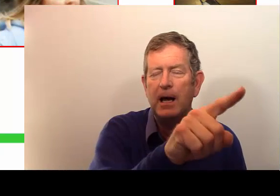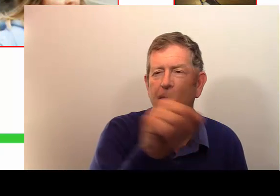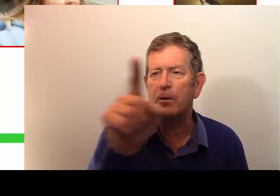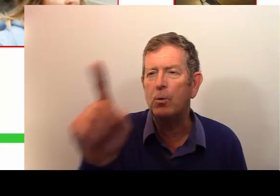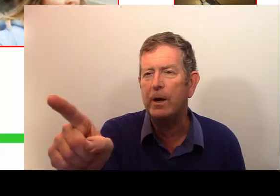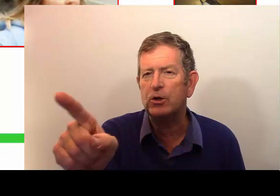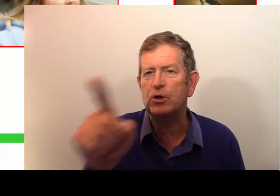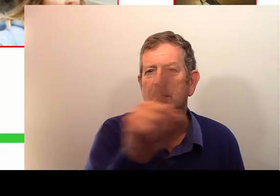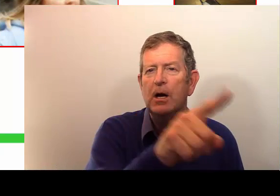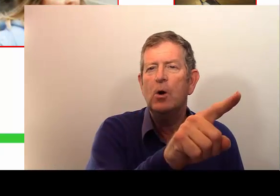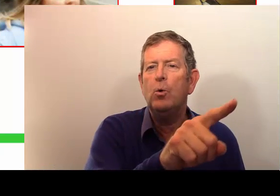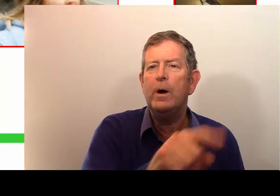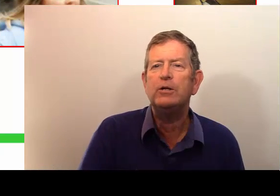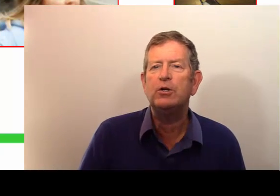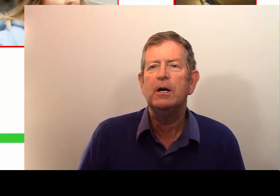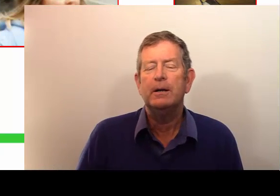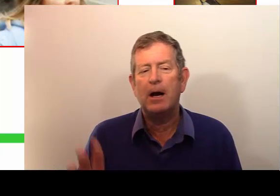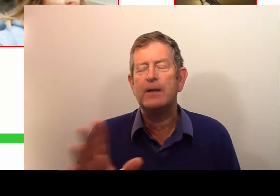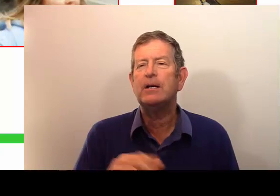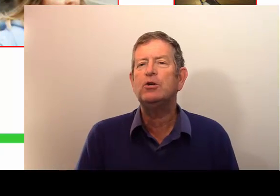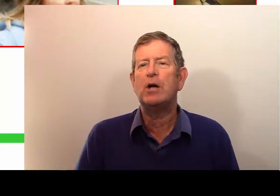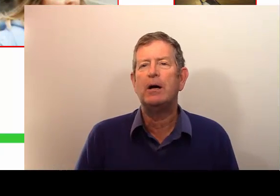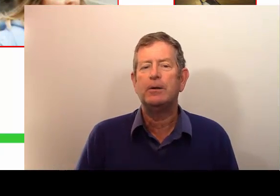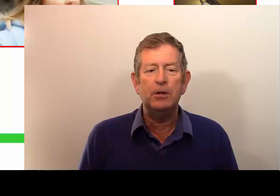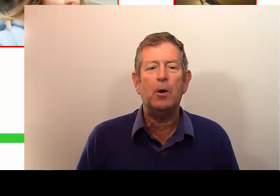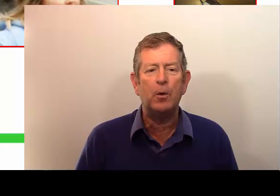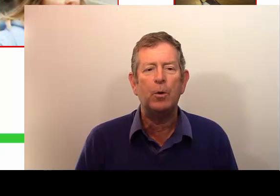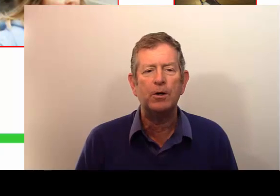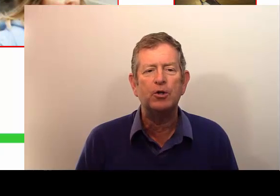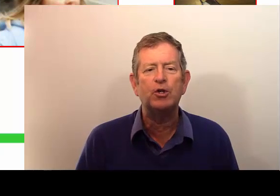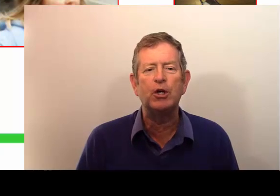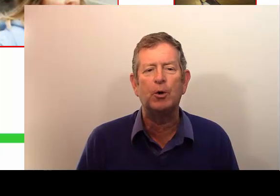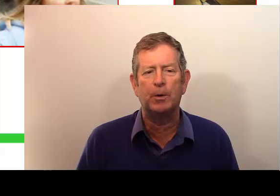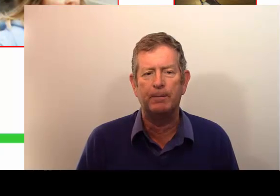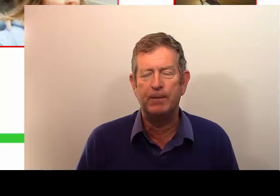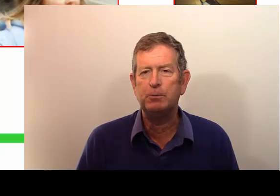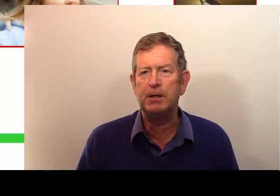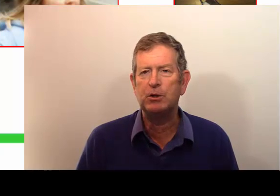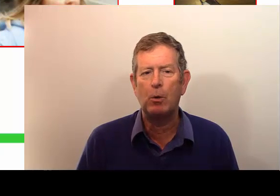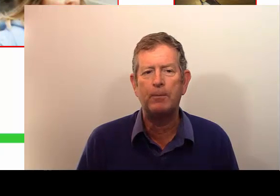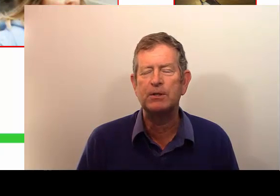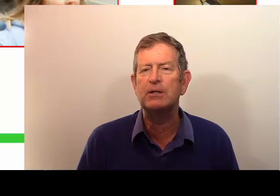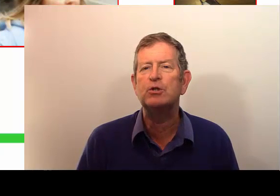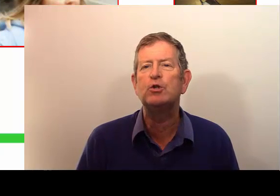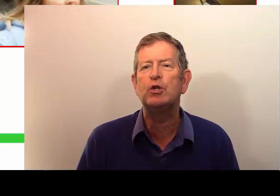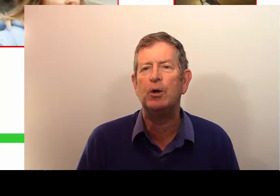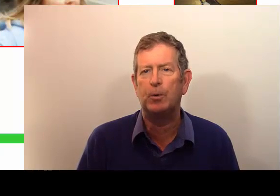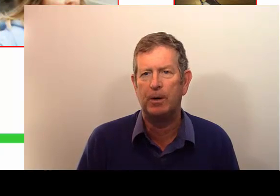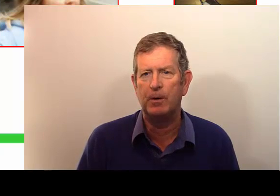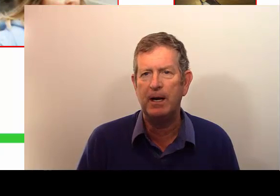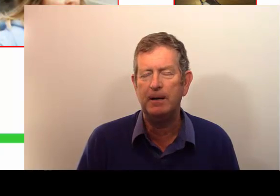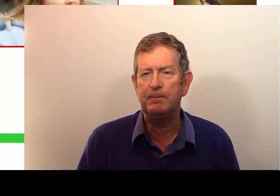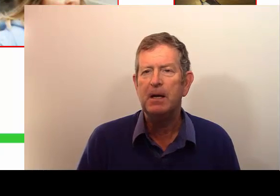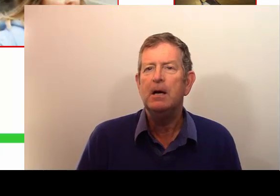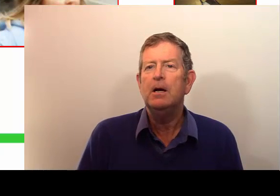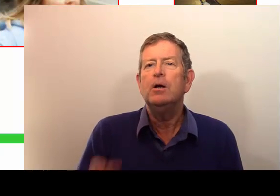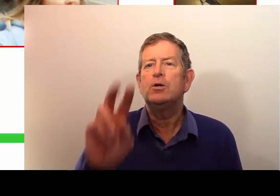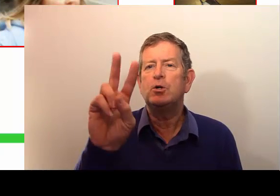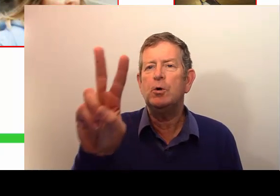Michael or Kathy? Which? Now I say child. You know the word children. This picture represents children,